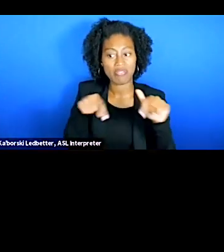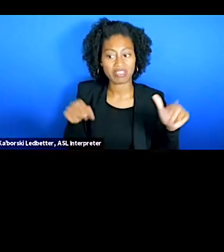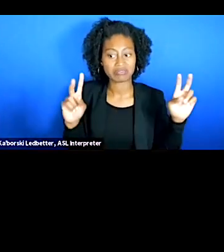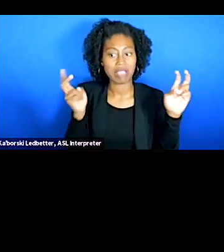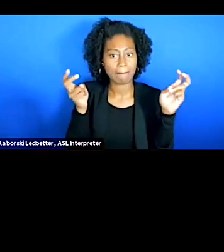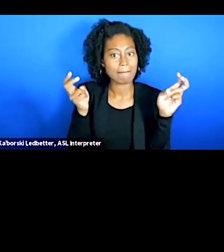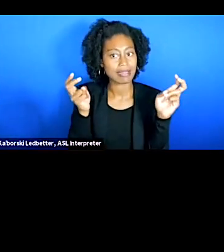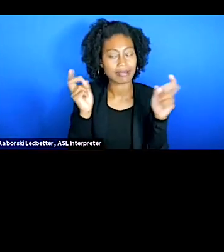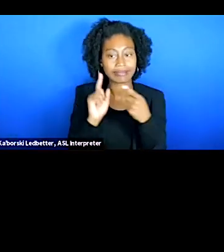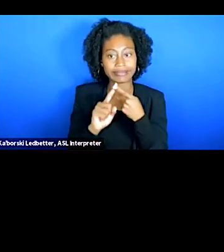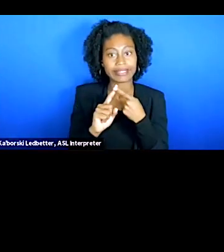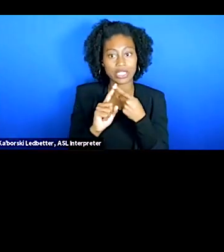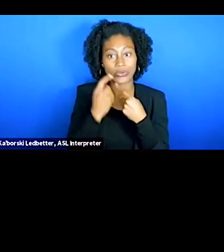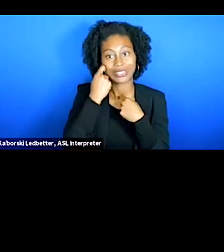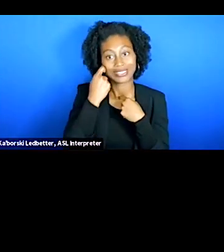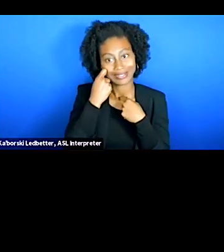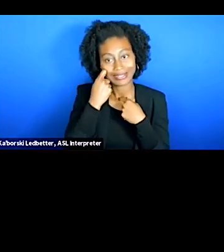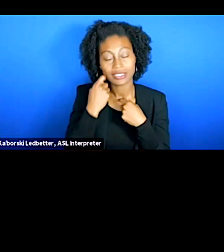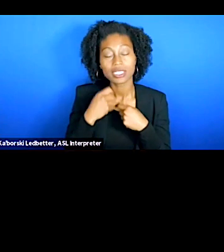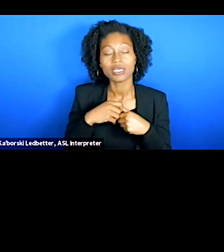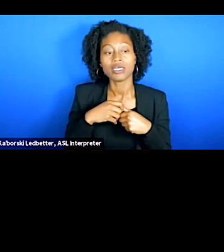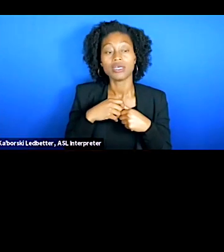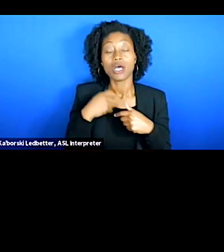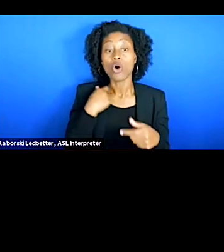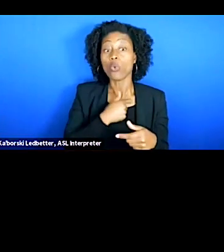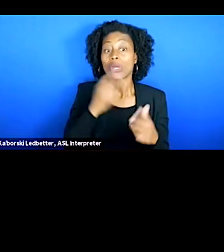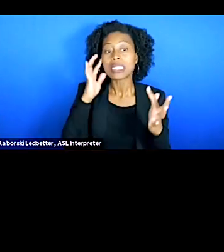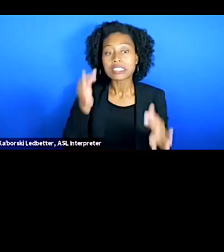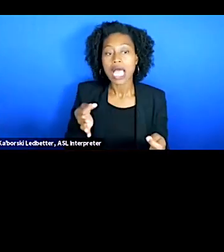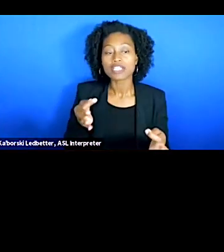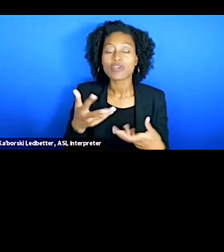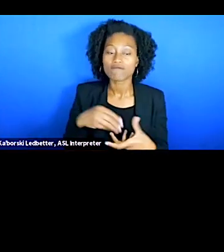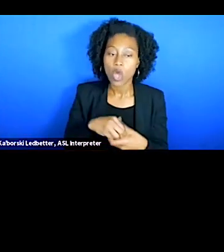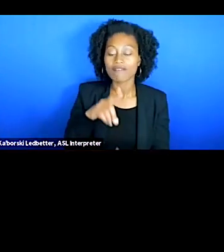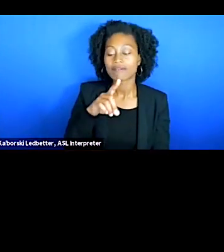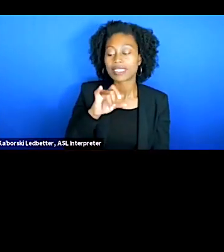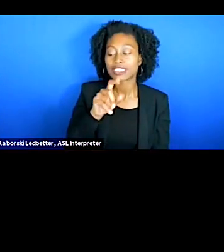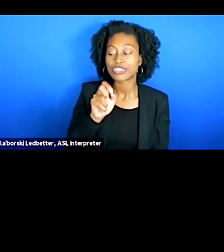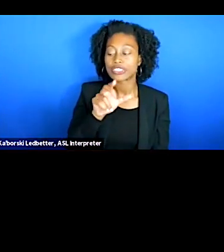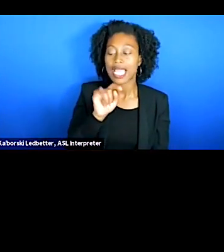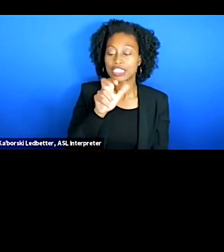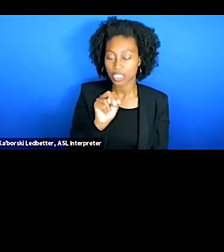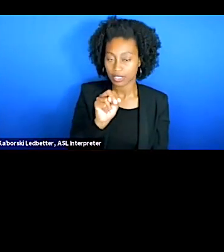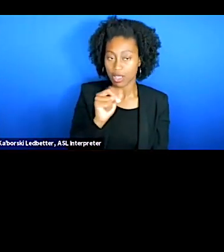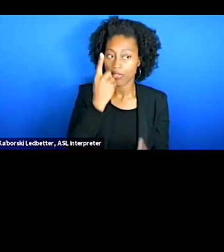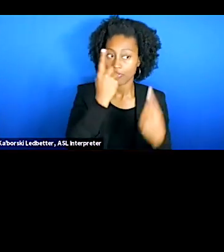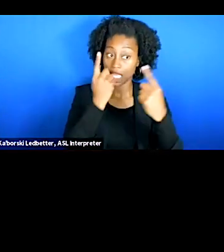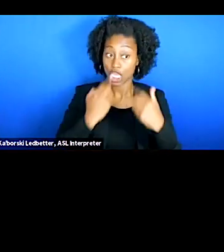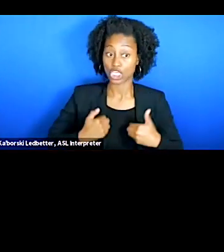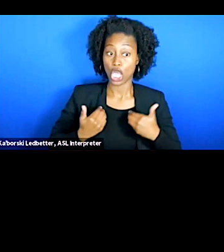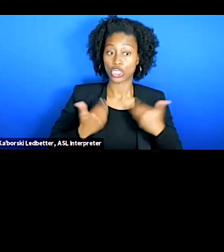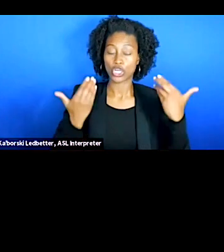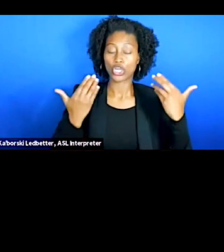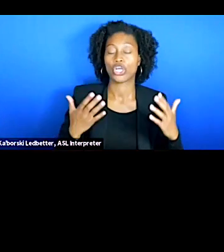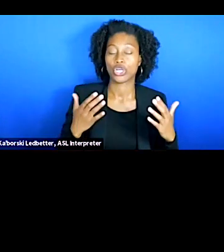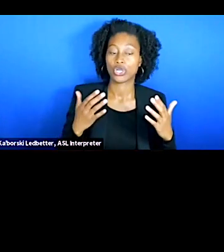topics until very recently. So we chose to include dissertations, thinking that younger researchers